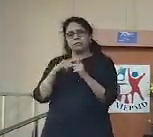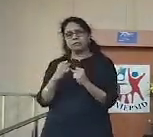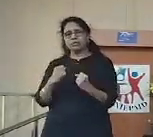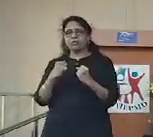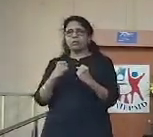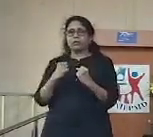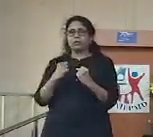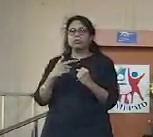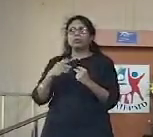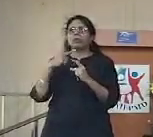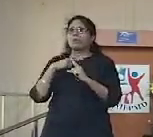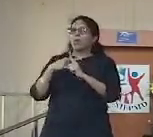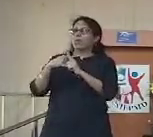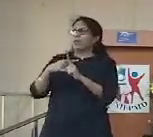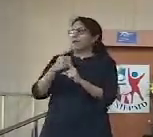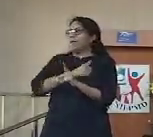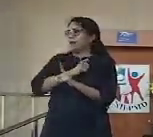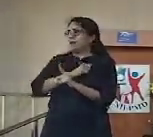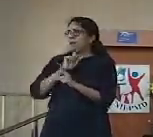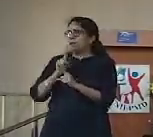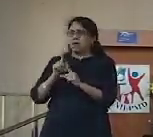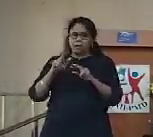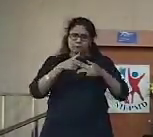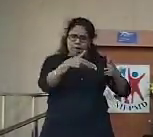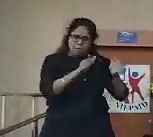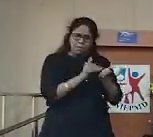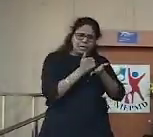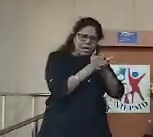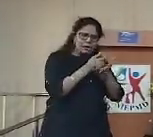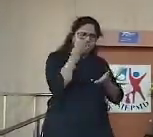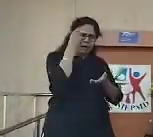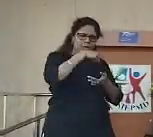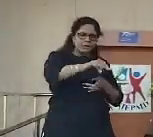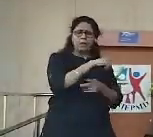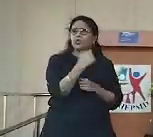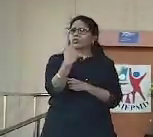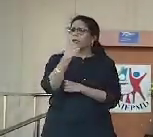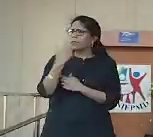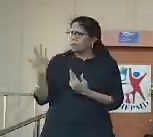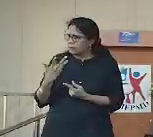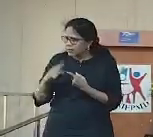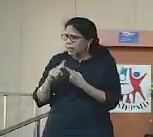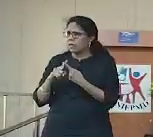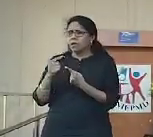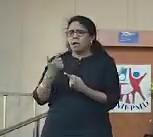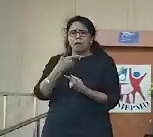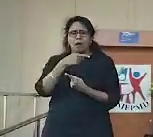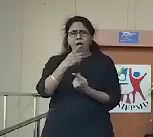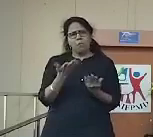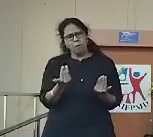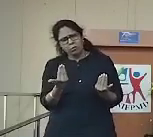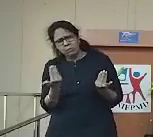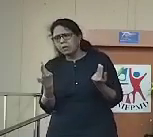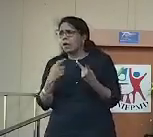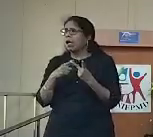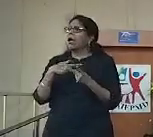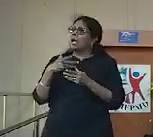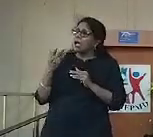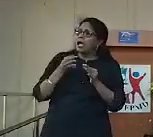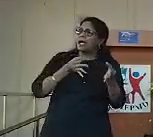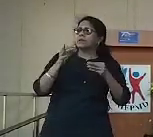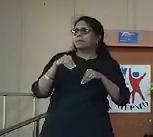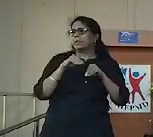the families understand their strengths, their capacities, their capabilities, so that they come up